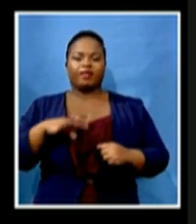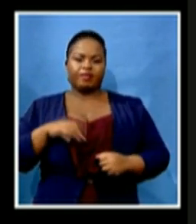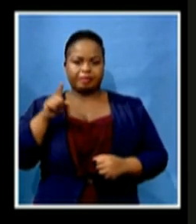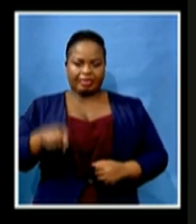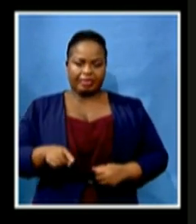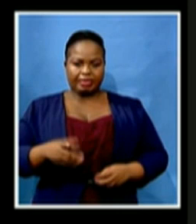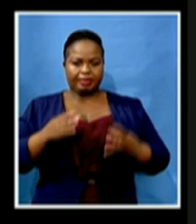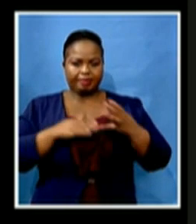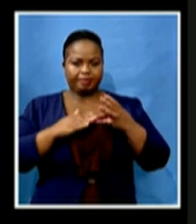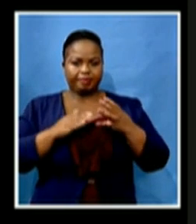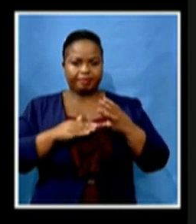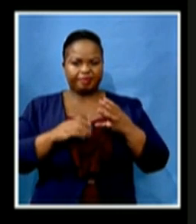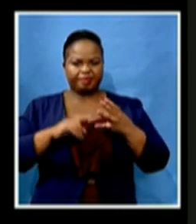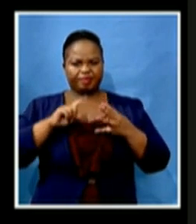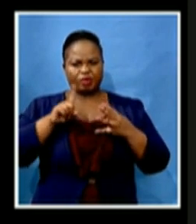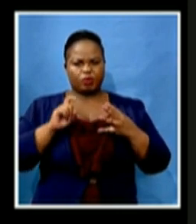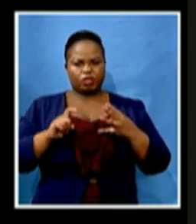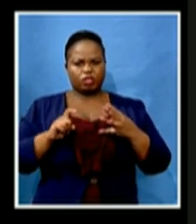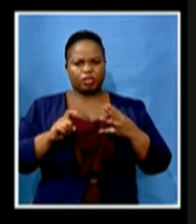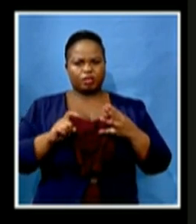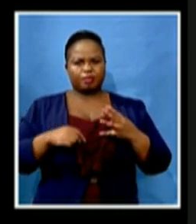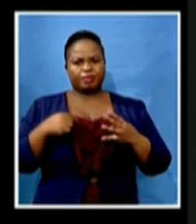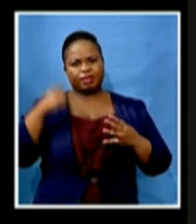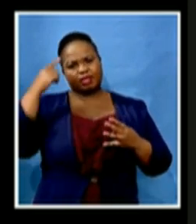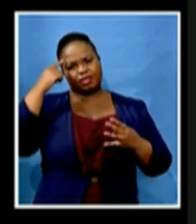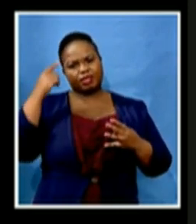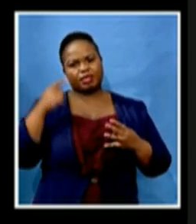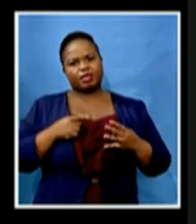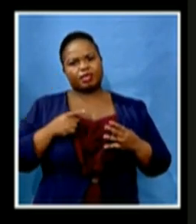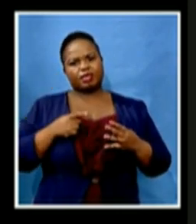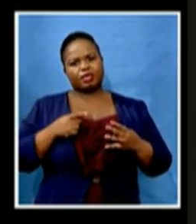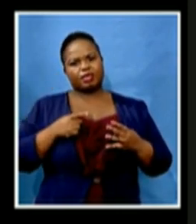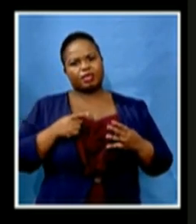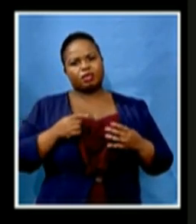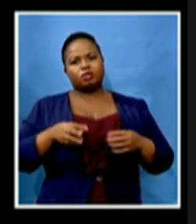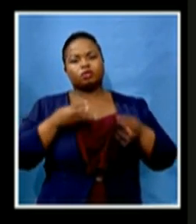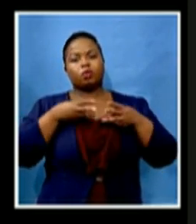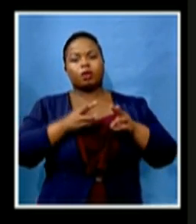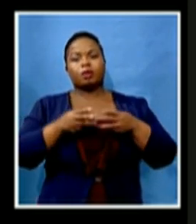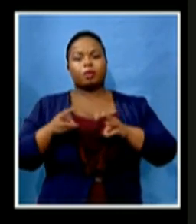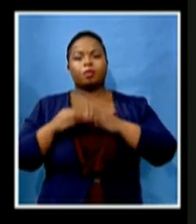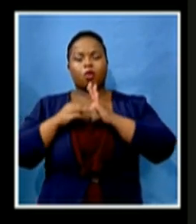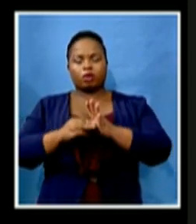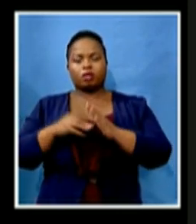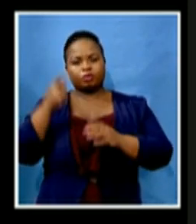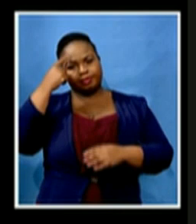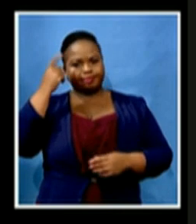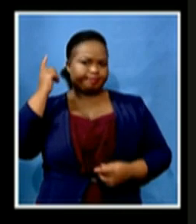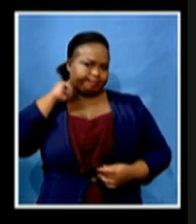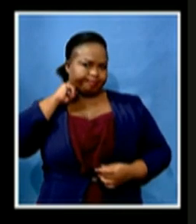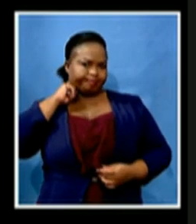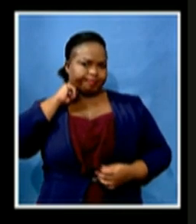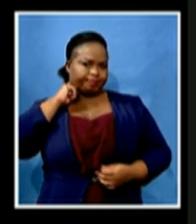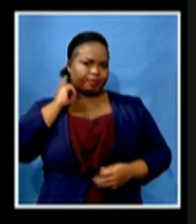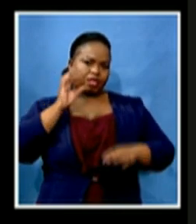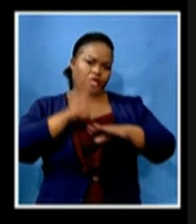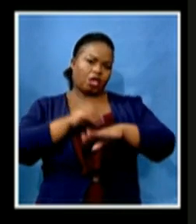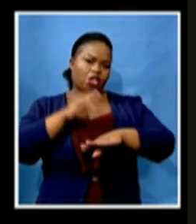model, well, I know that our model does actually take into account the age, particularly with